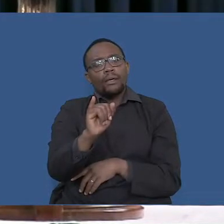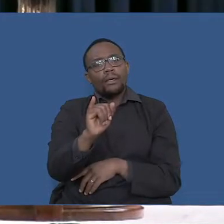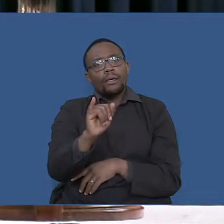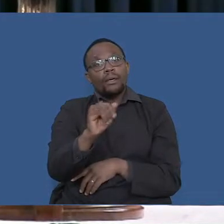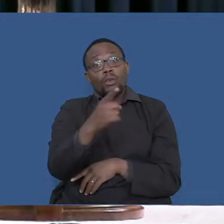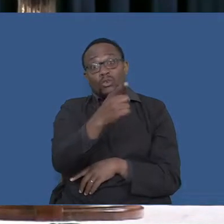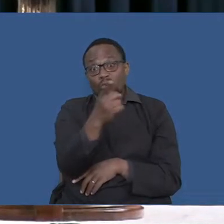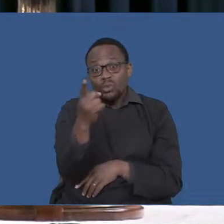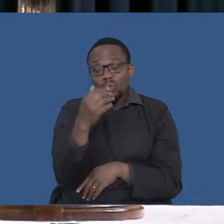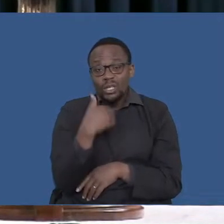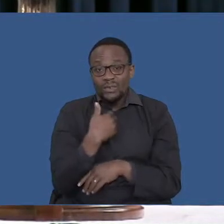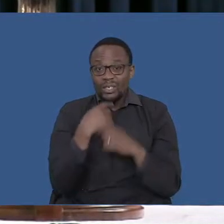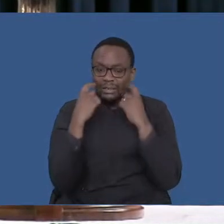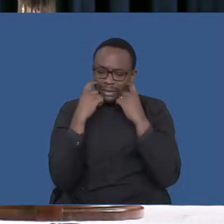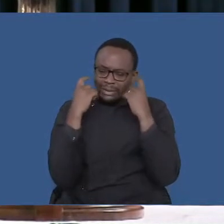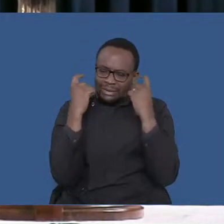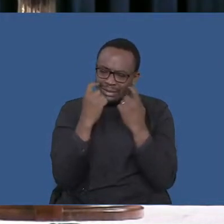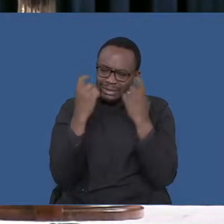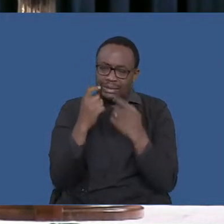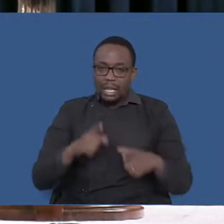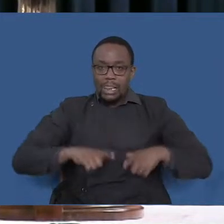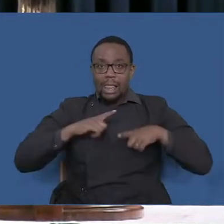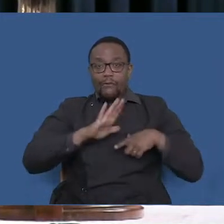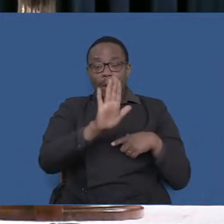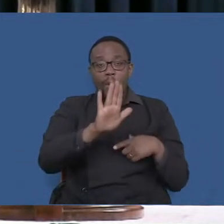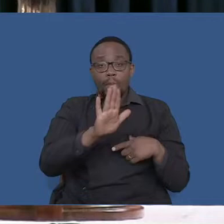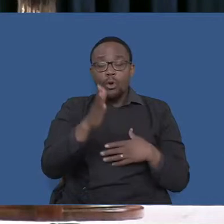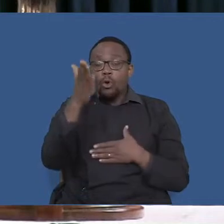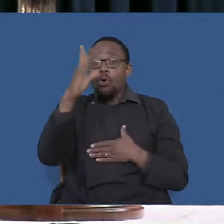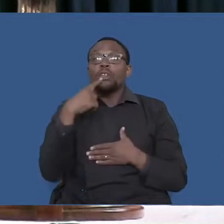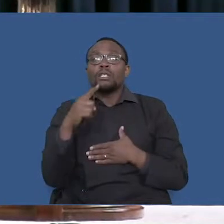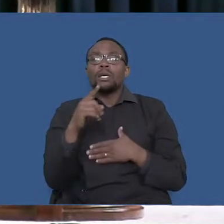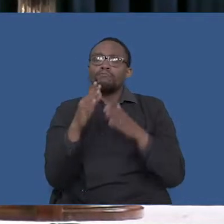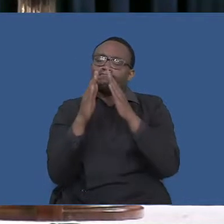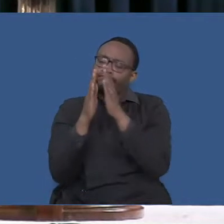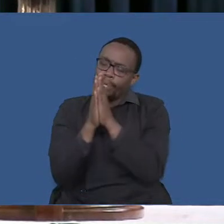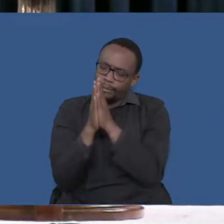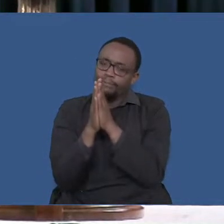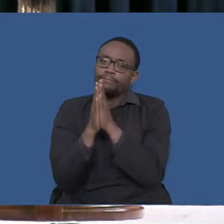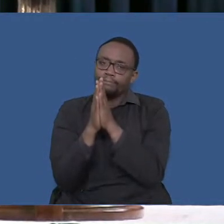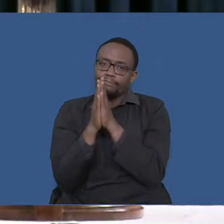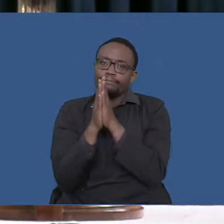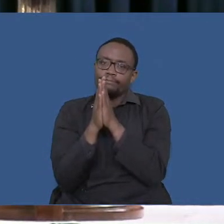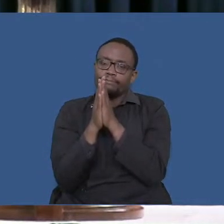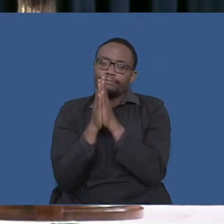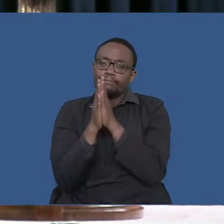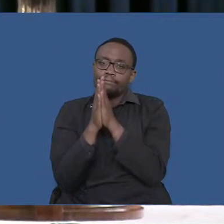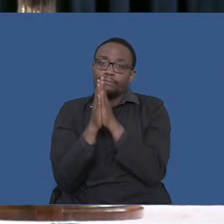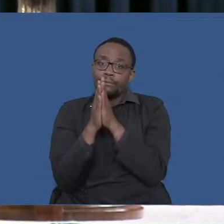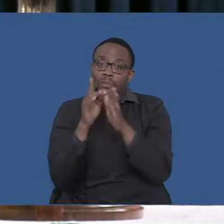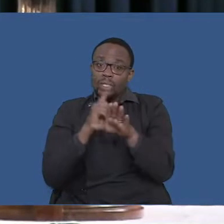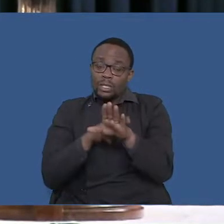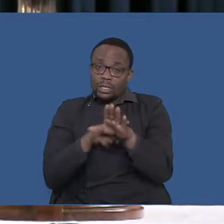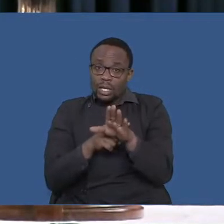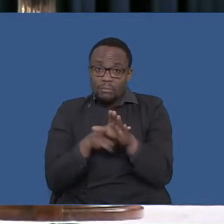do you have a sin in your life you're struggling with? God is telling you today to wait on him. As soon as this